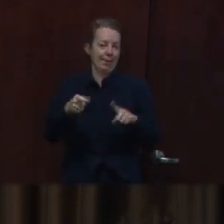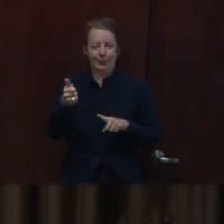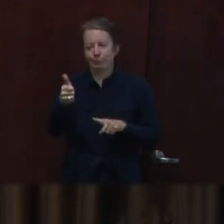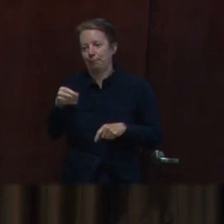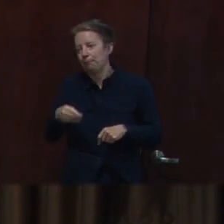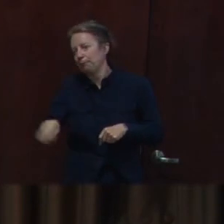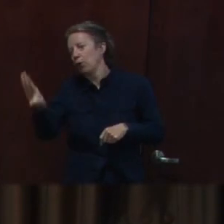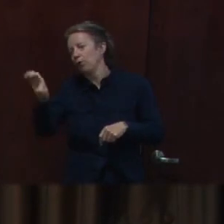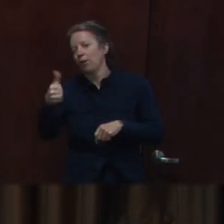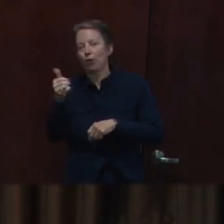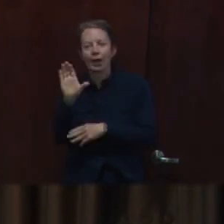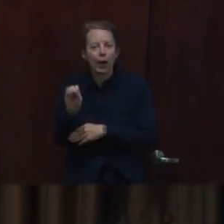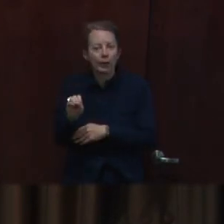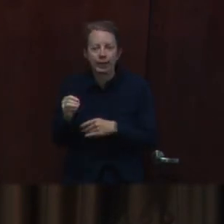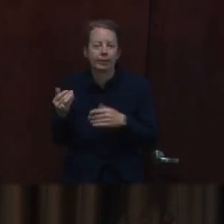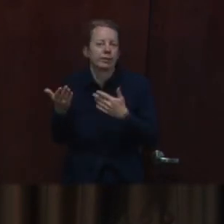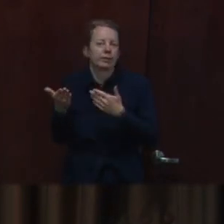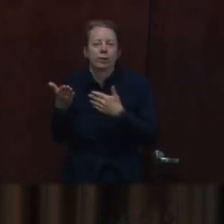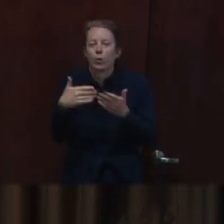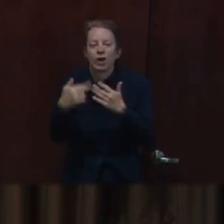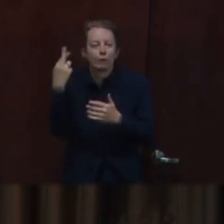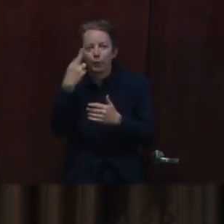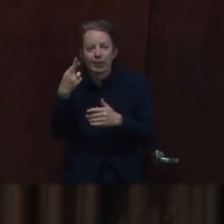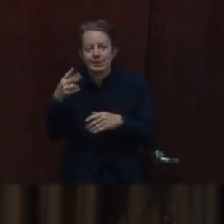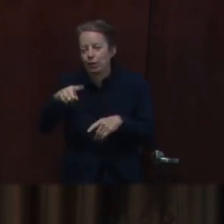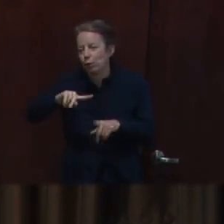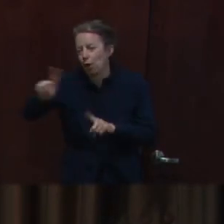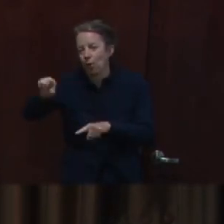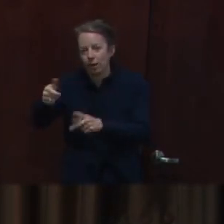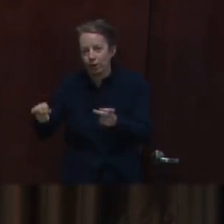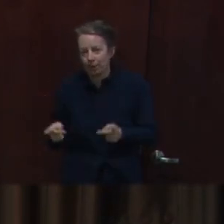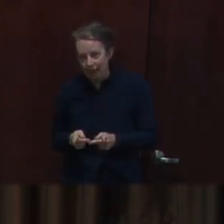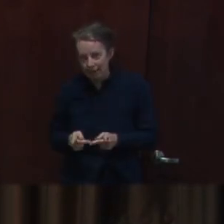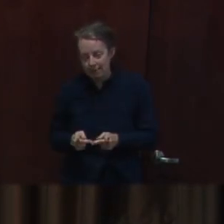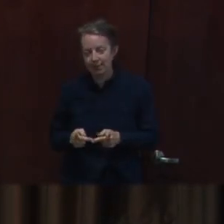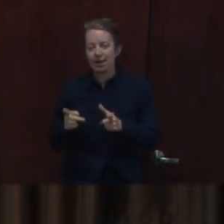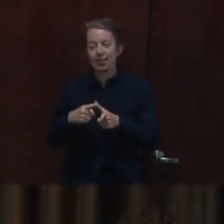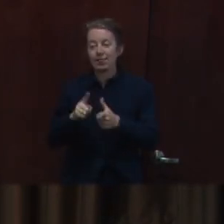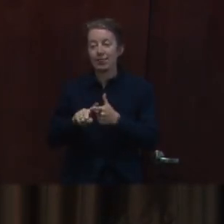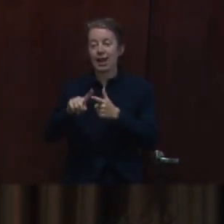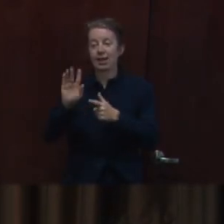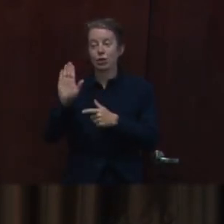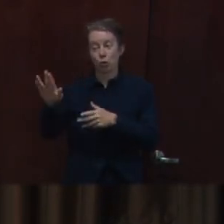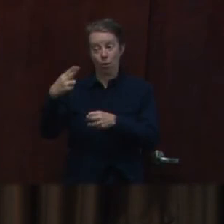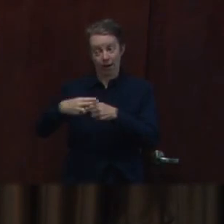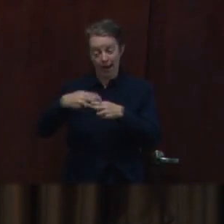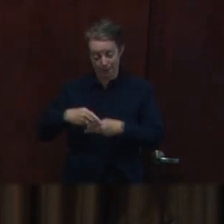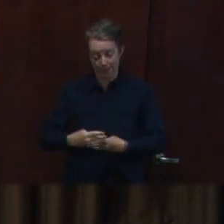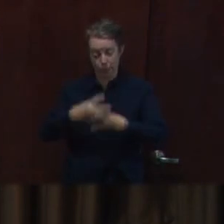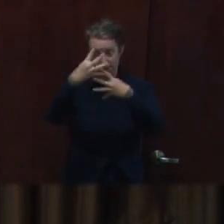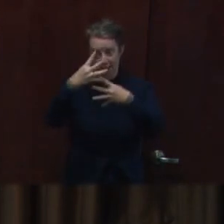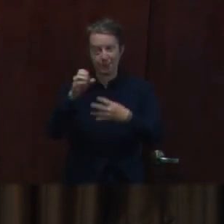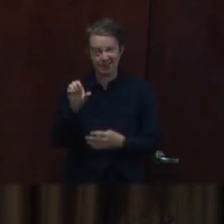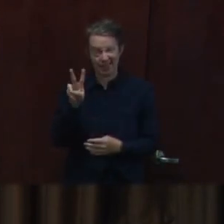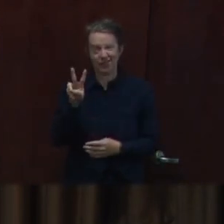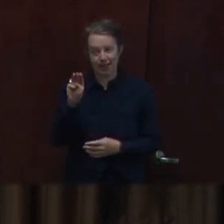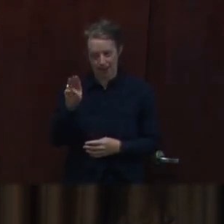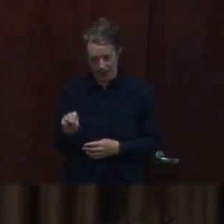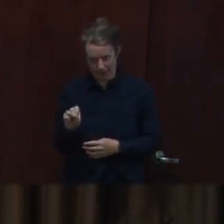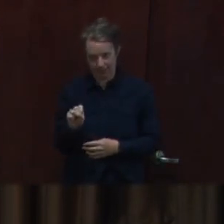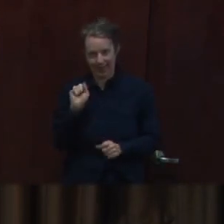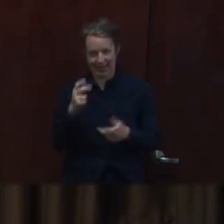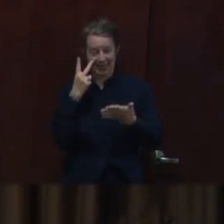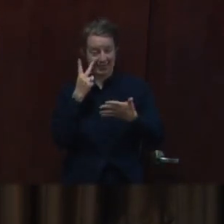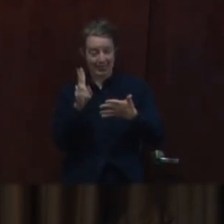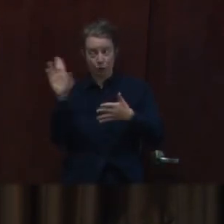or whatever happened and you had to go somewhere else, they will see you in that CVMS and know that you got your first dose of whatever